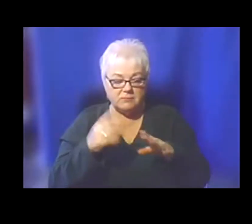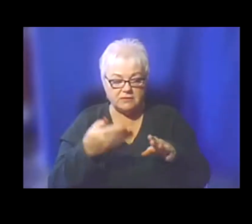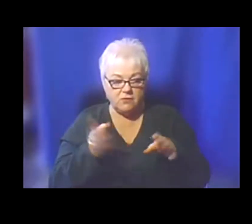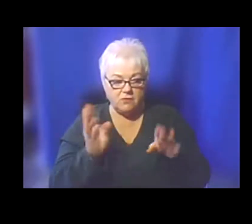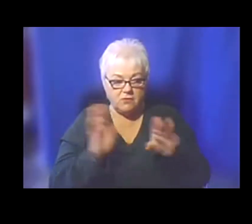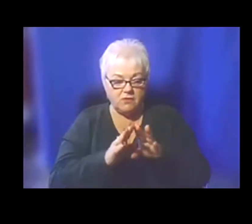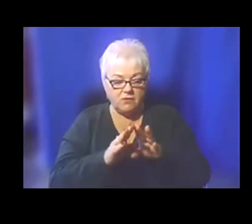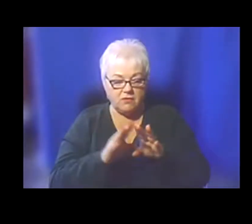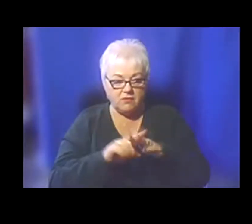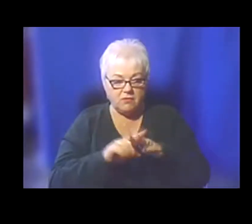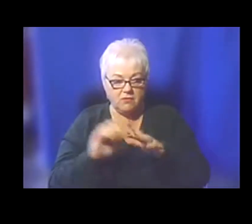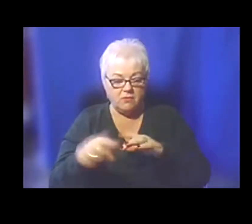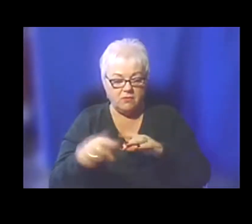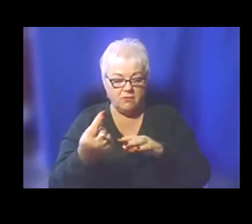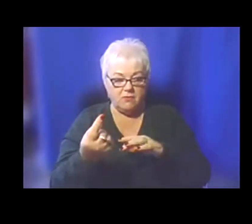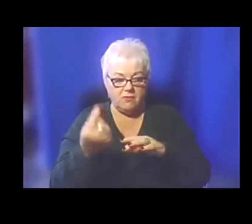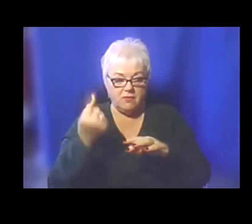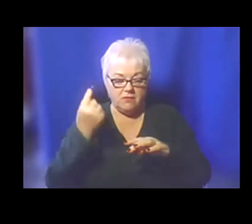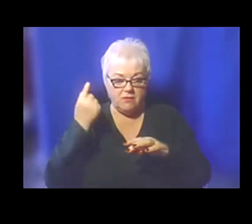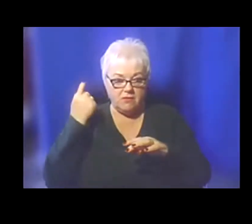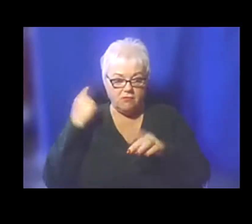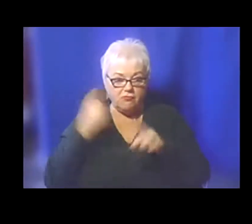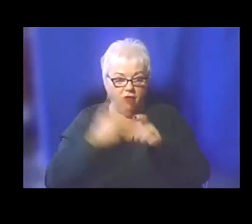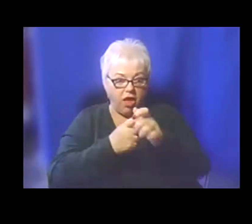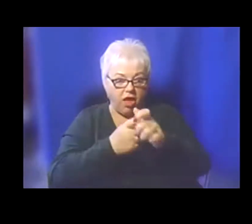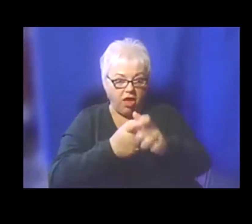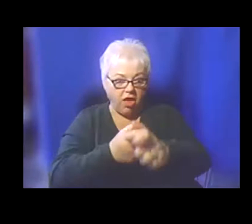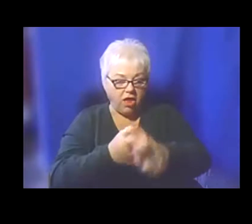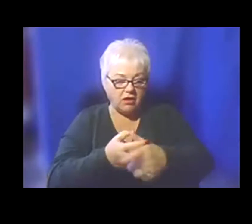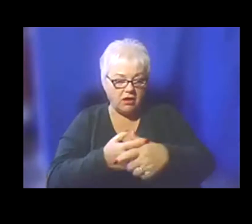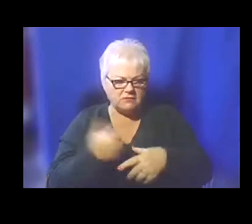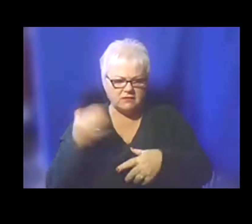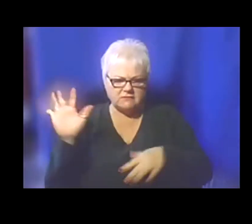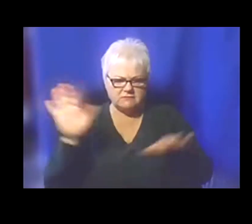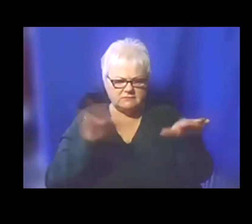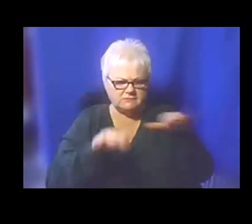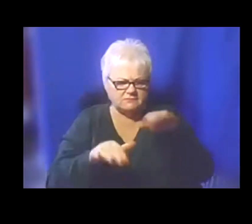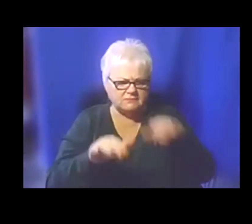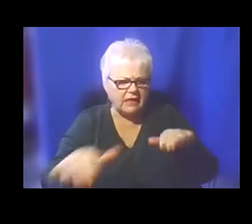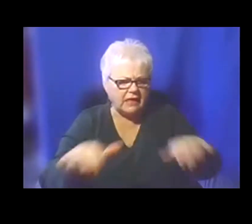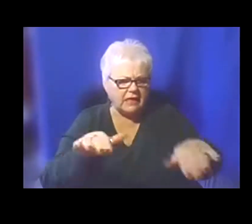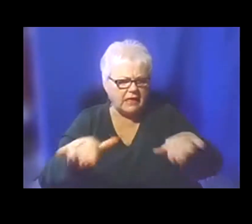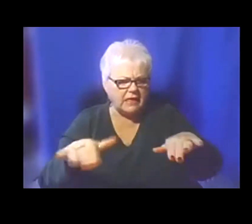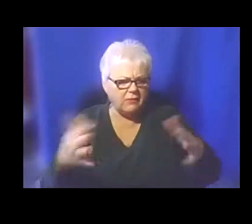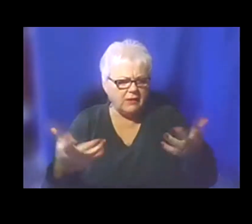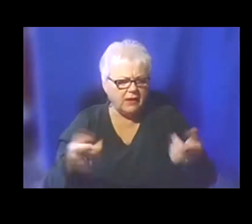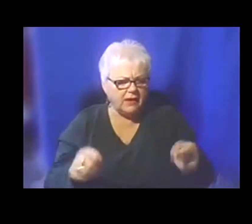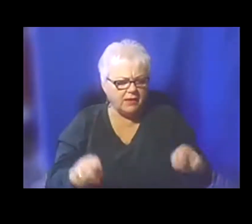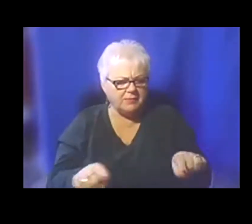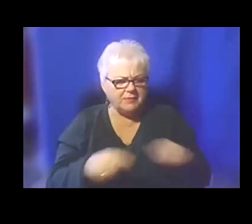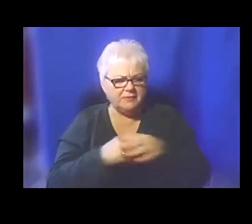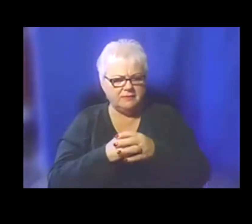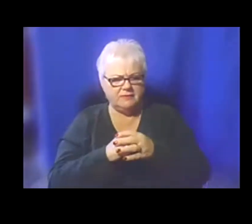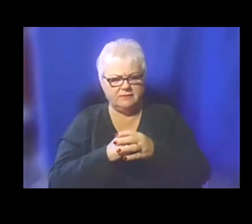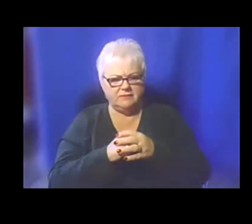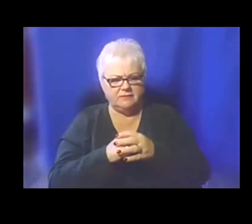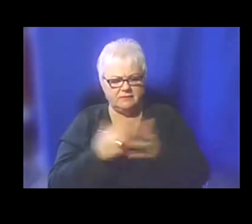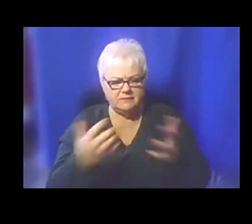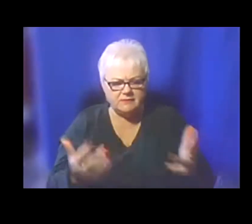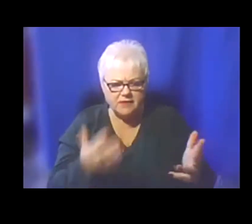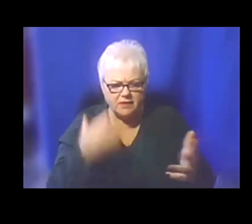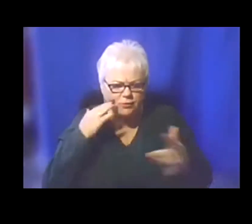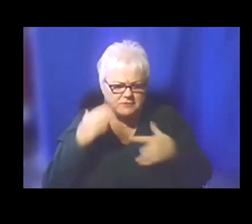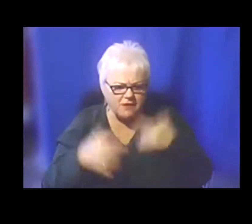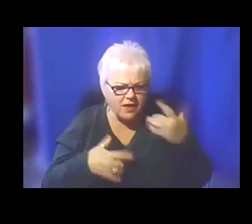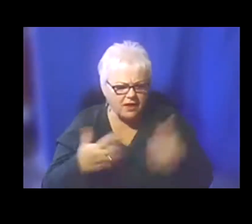immediately turned around and like almost ran down the hallway. And so I sort of went, we talked about what happened. You know, you're really eager to see me. I know you were excited.